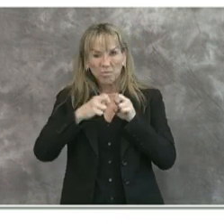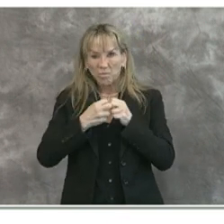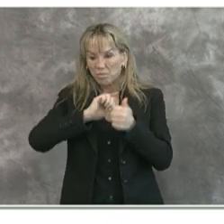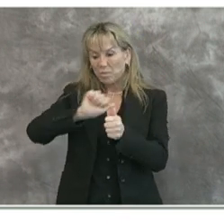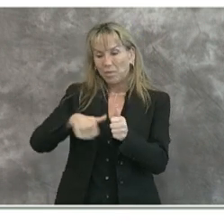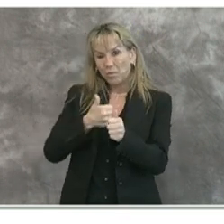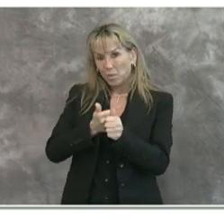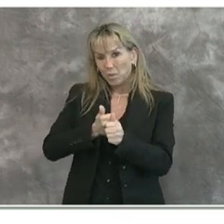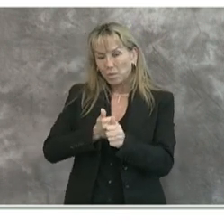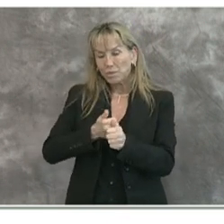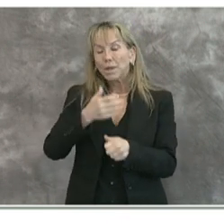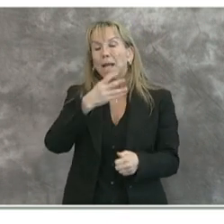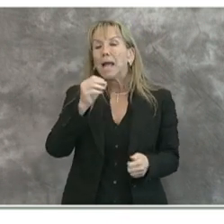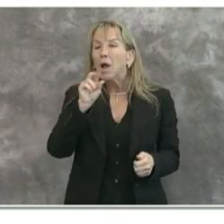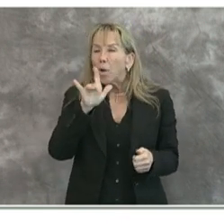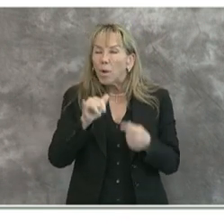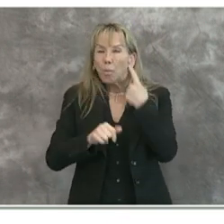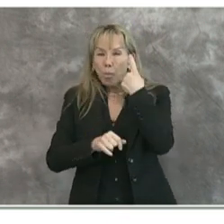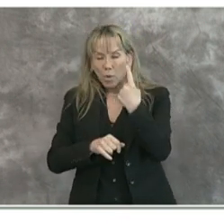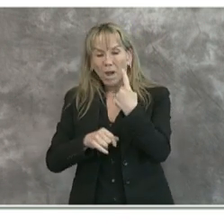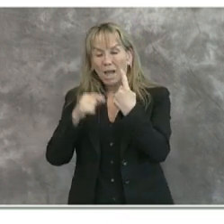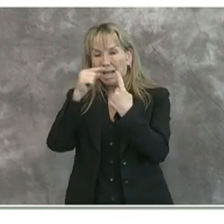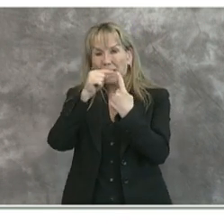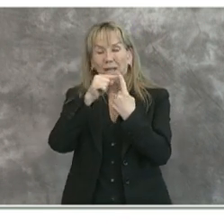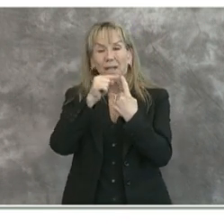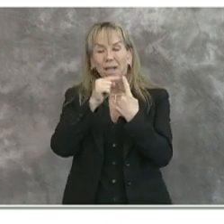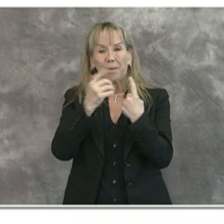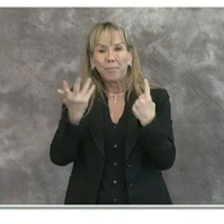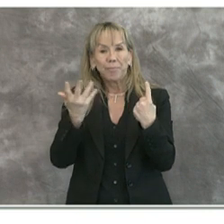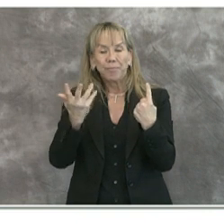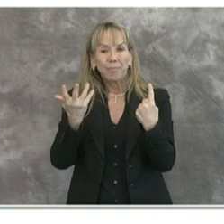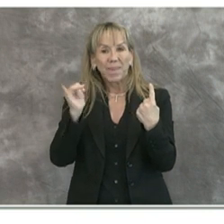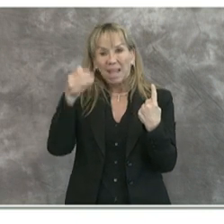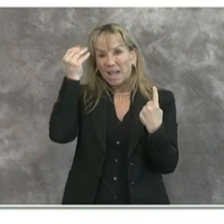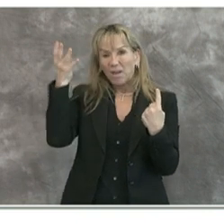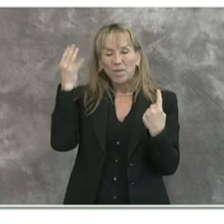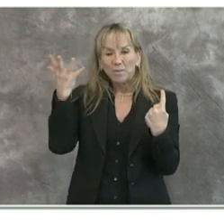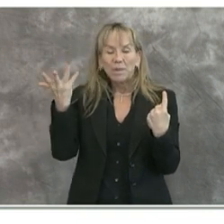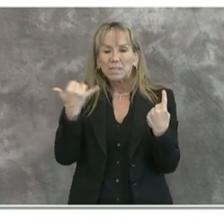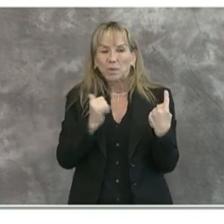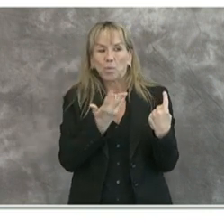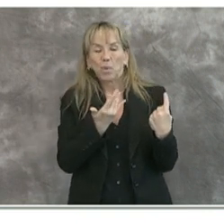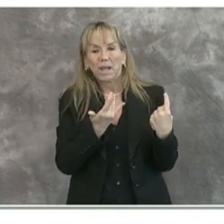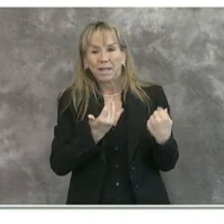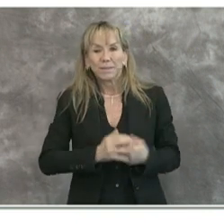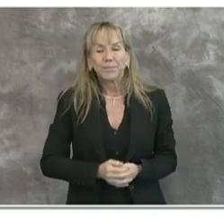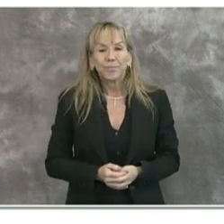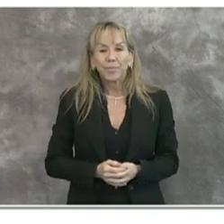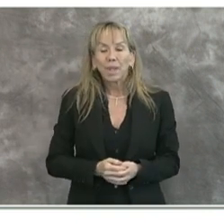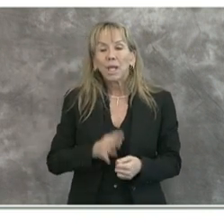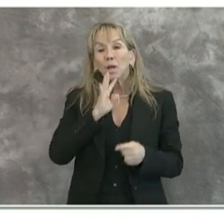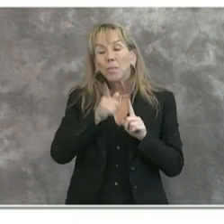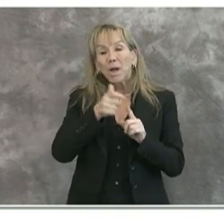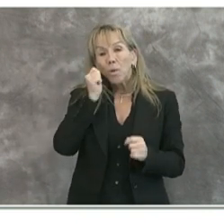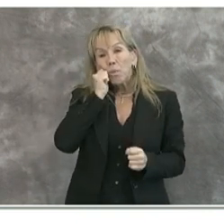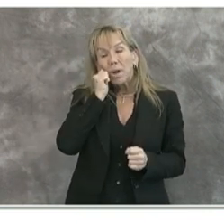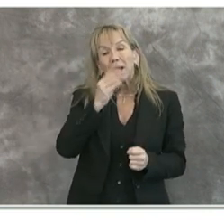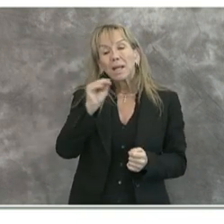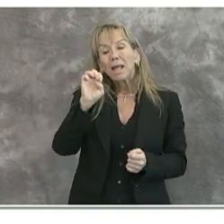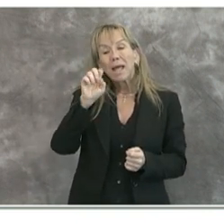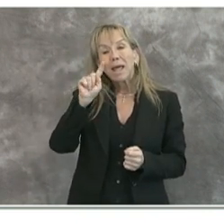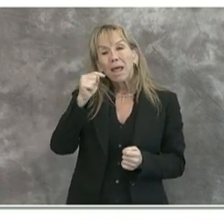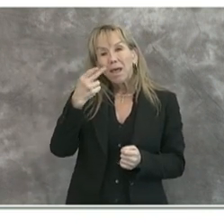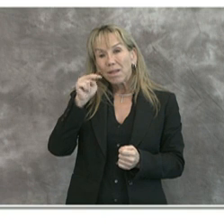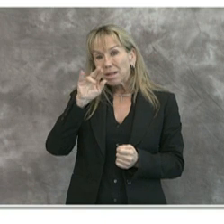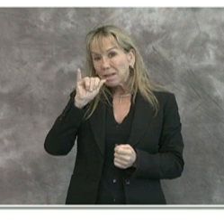deaths, and there is only one case for which information is pending. Regarding race and ethnicity for all